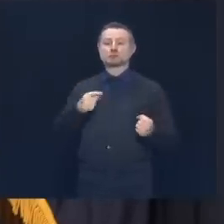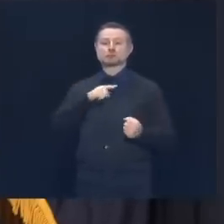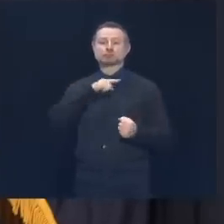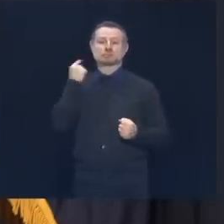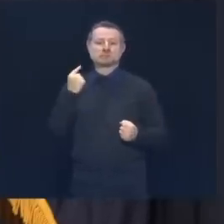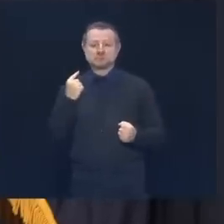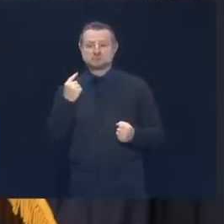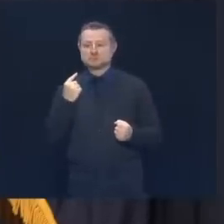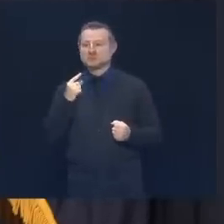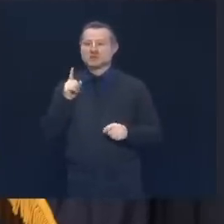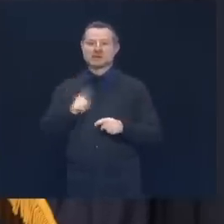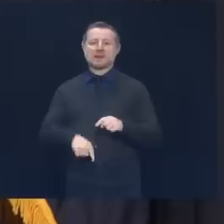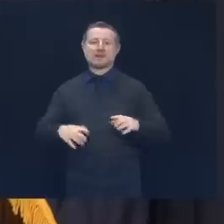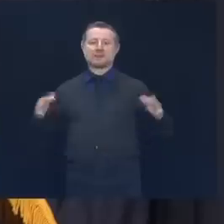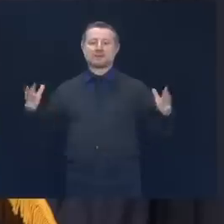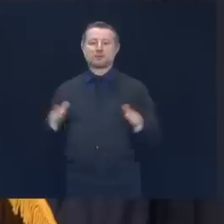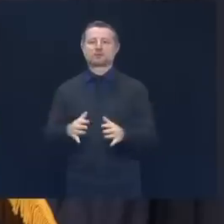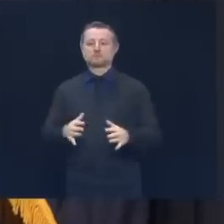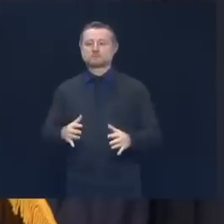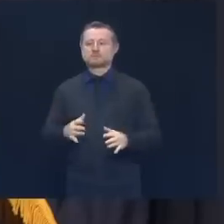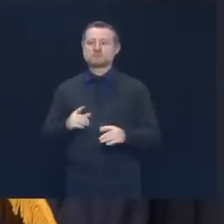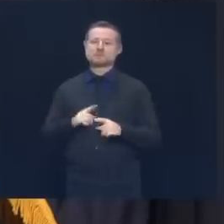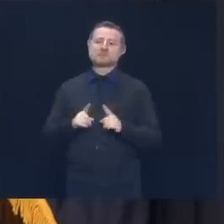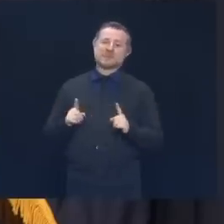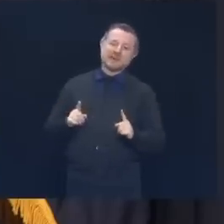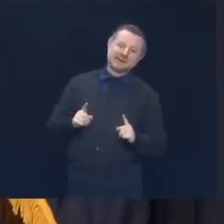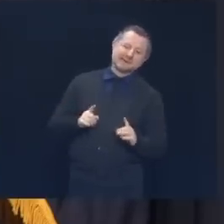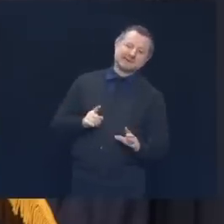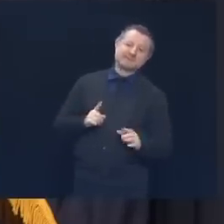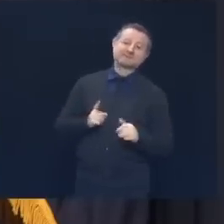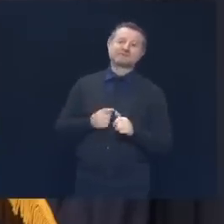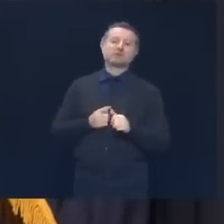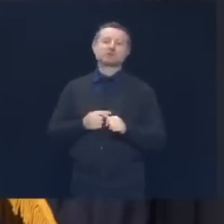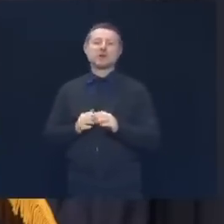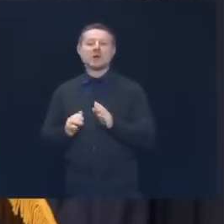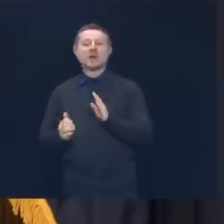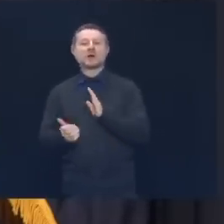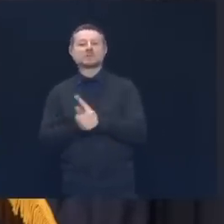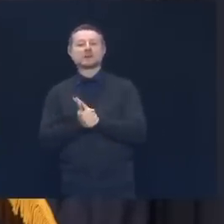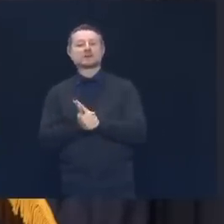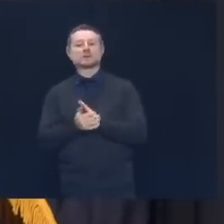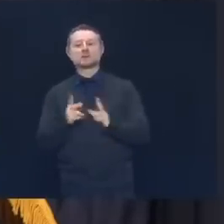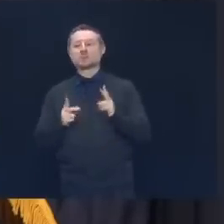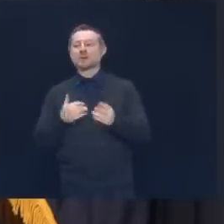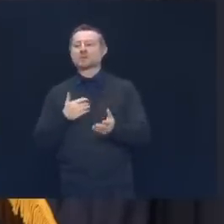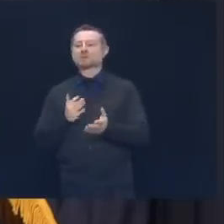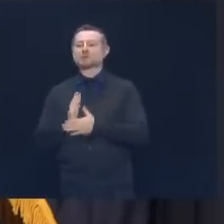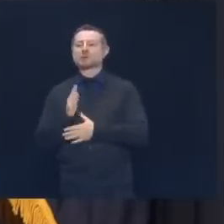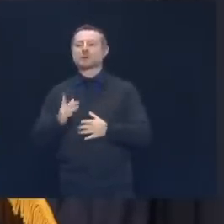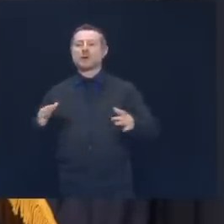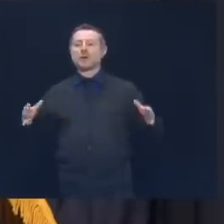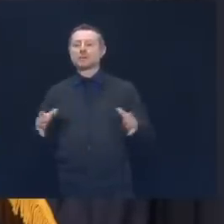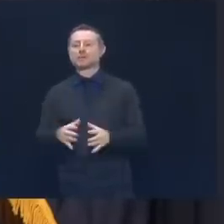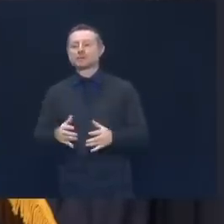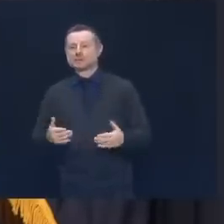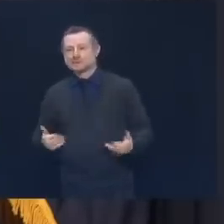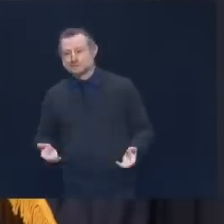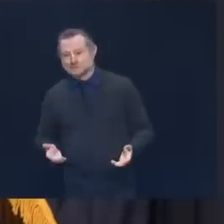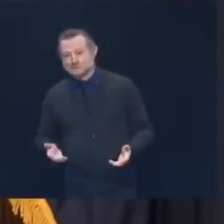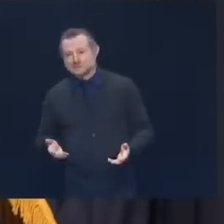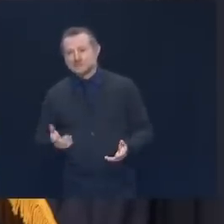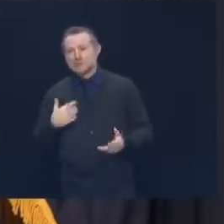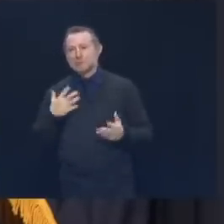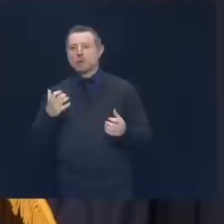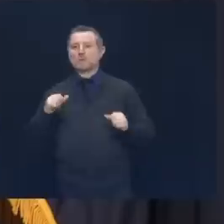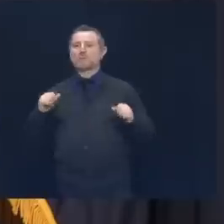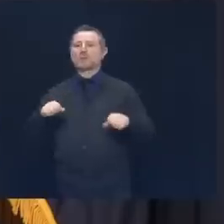rationale, but the First Amendment and people's right to assemble and express their political